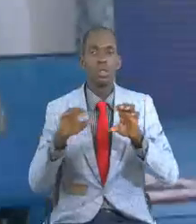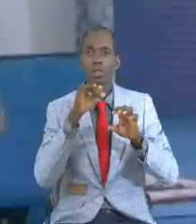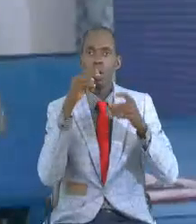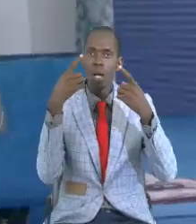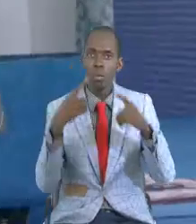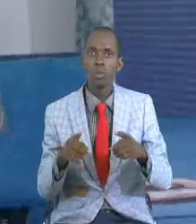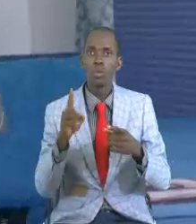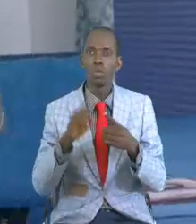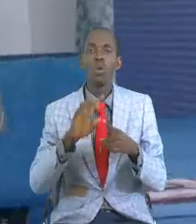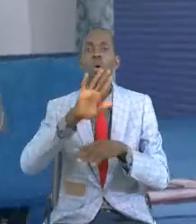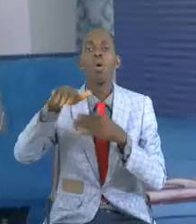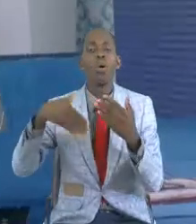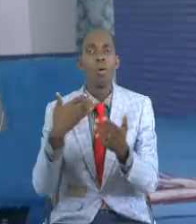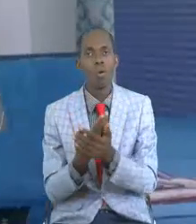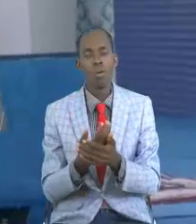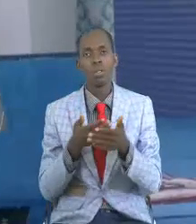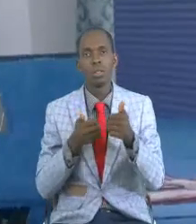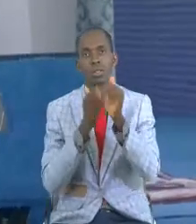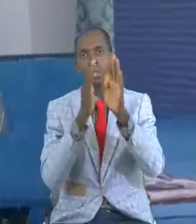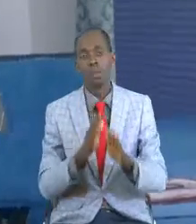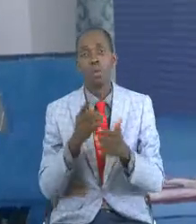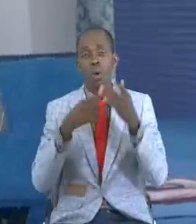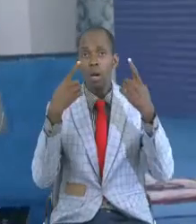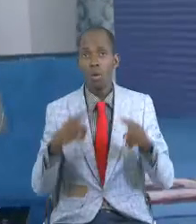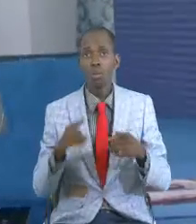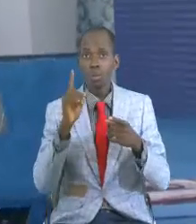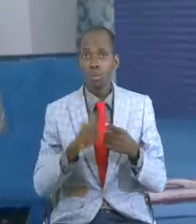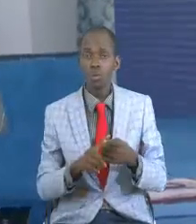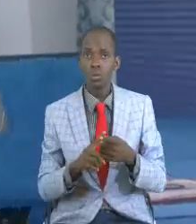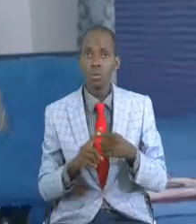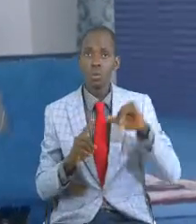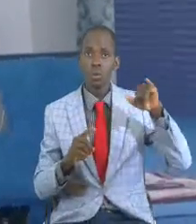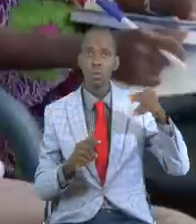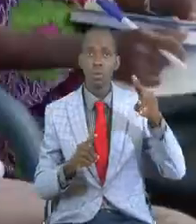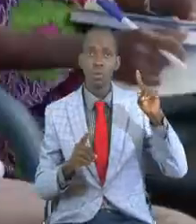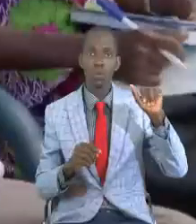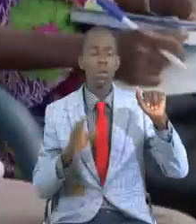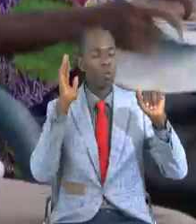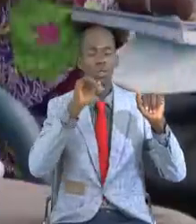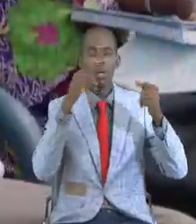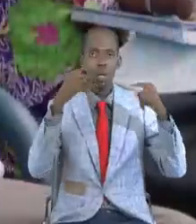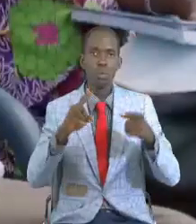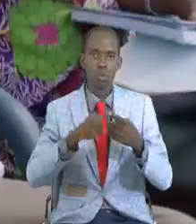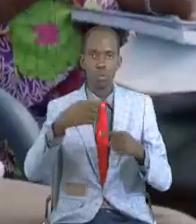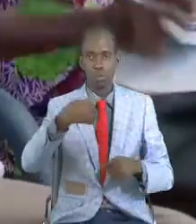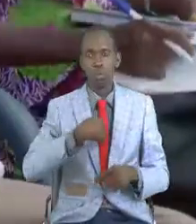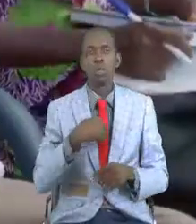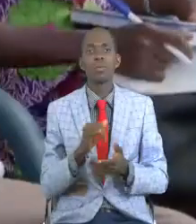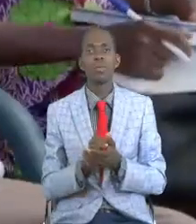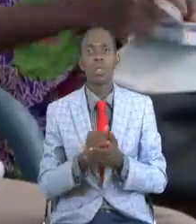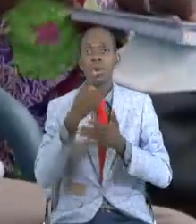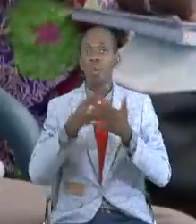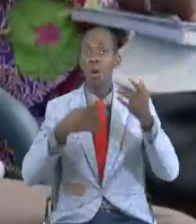every disciple. And what happened to him will not happen to me. Say it for